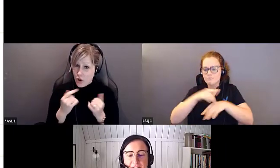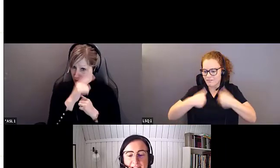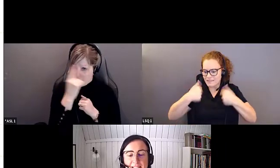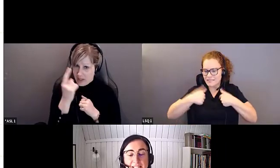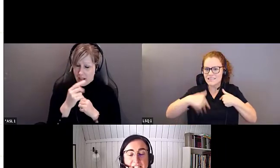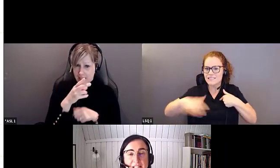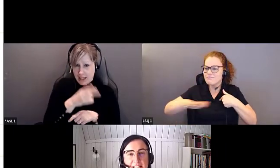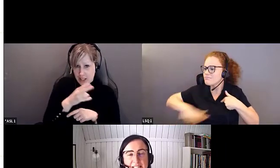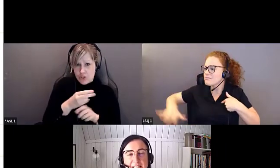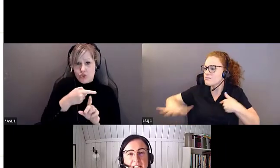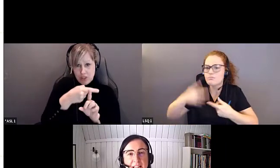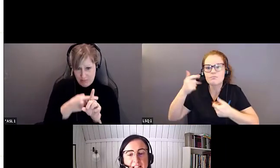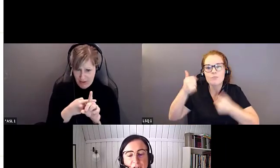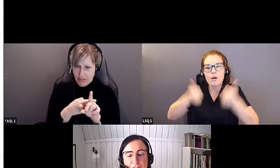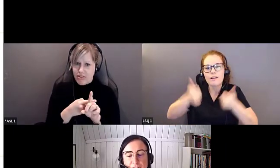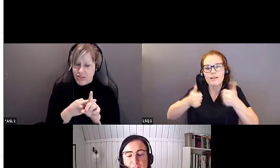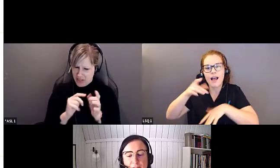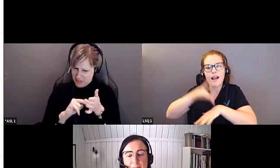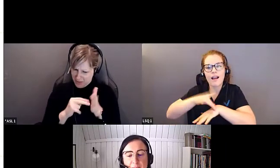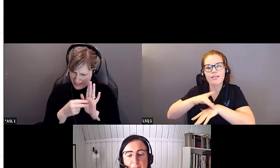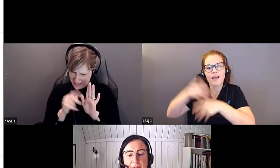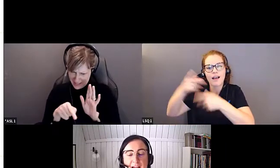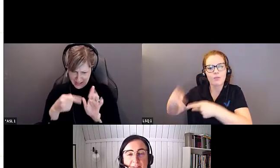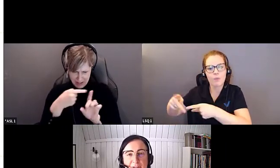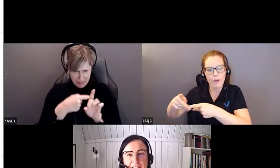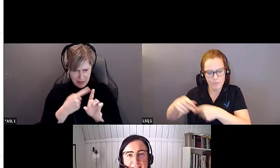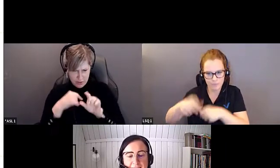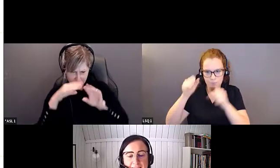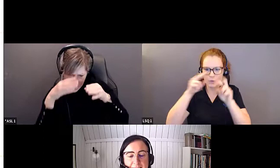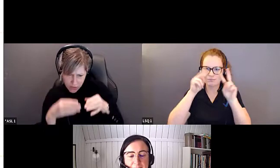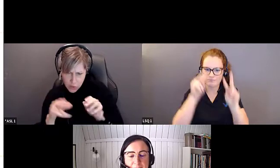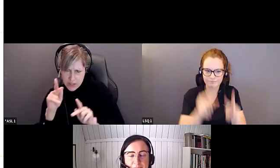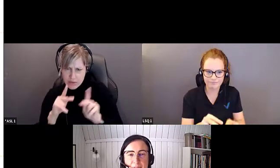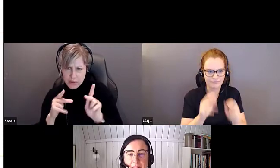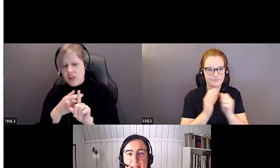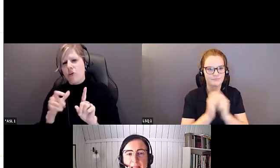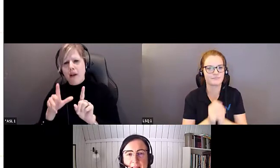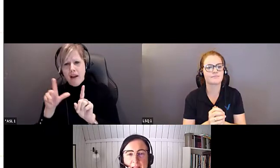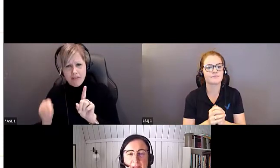Month invites us to listen and learn from people of African descent.